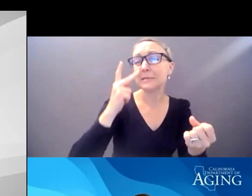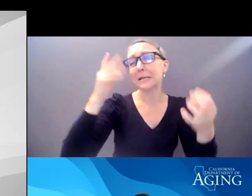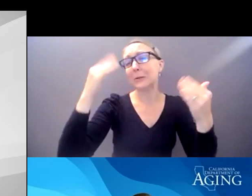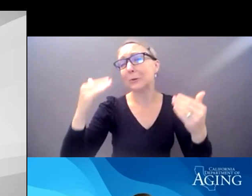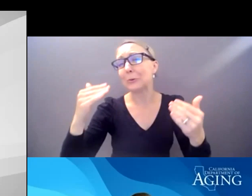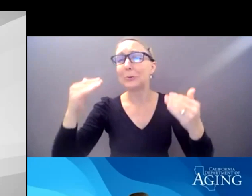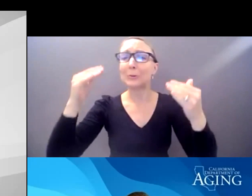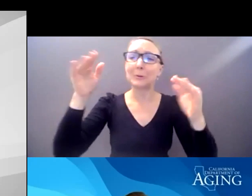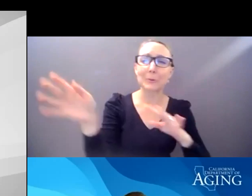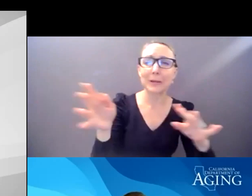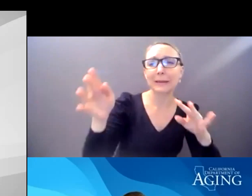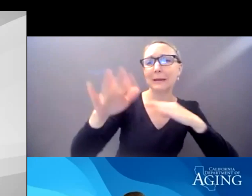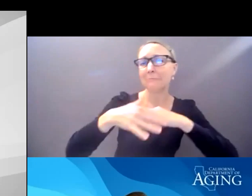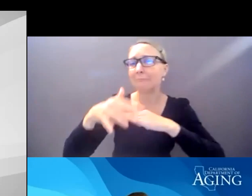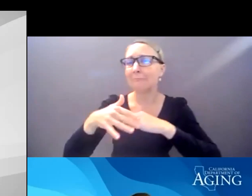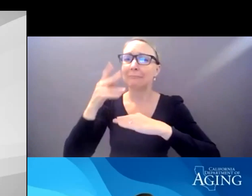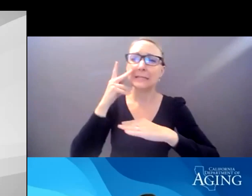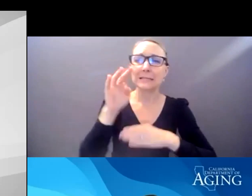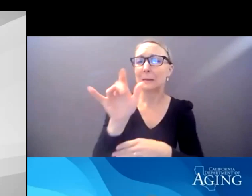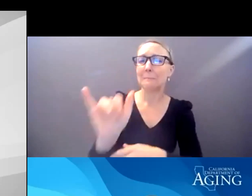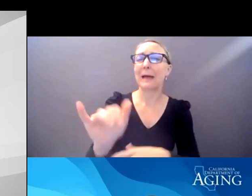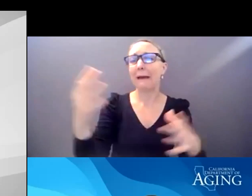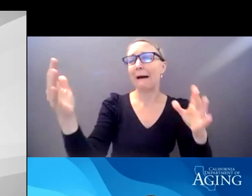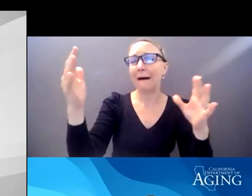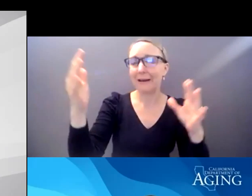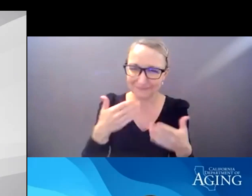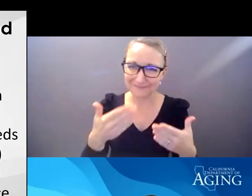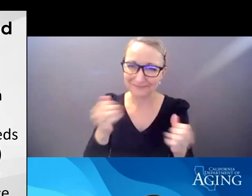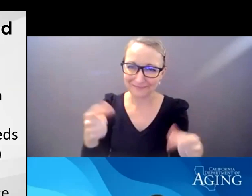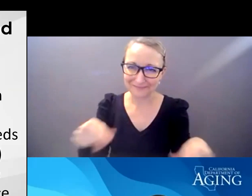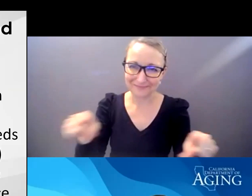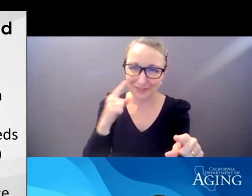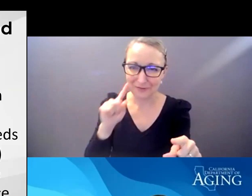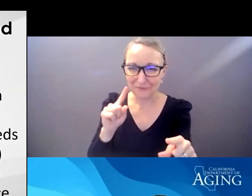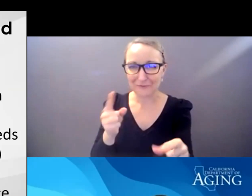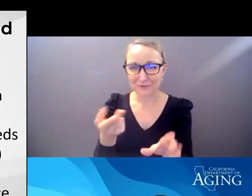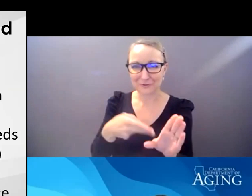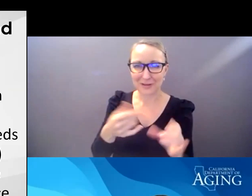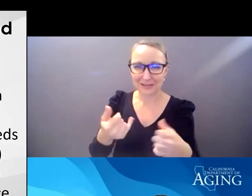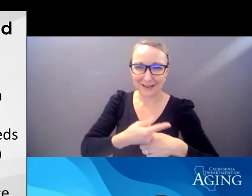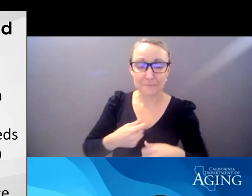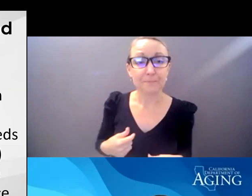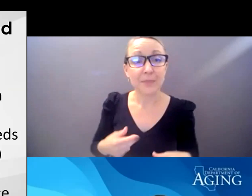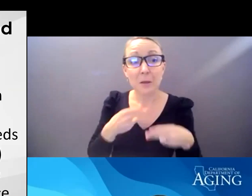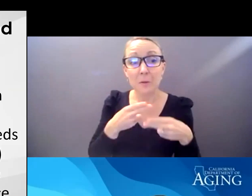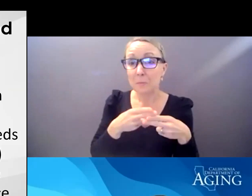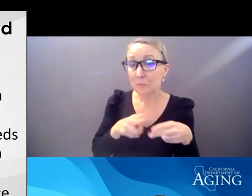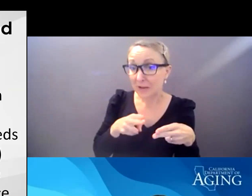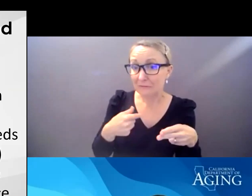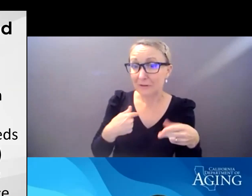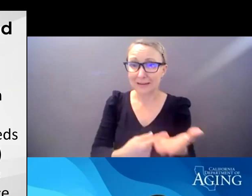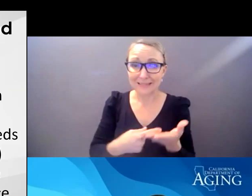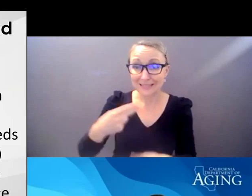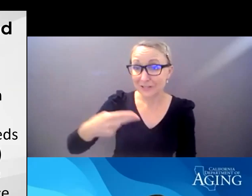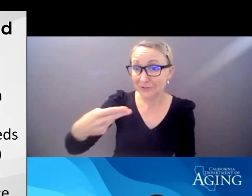you. So thank you for welcoming us to this virtual town hall. I am going to briefly talk about history